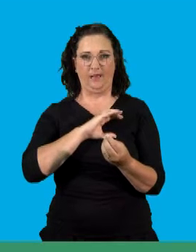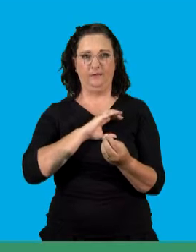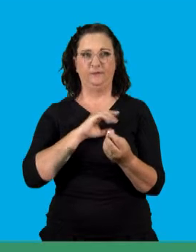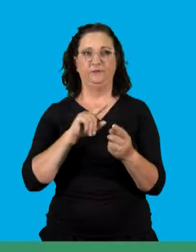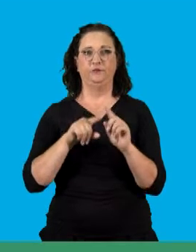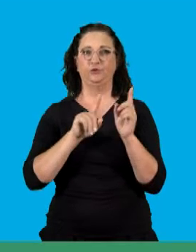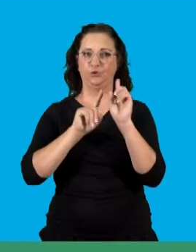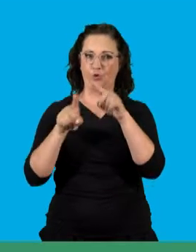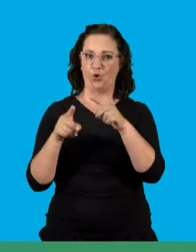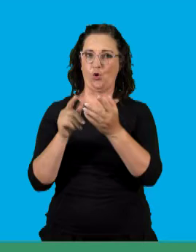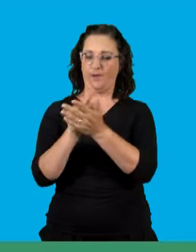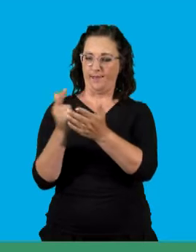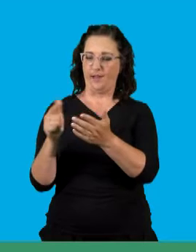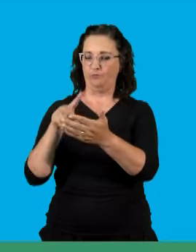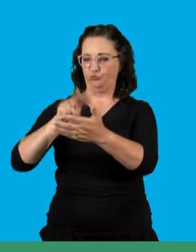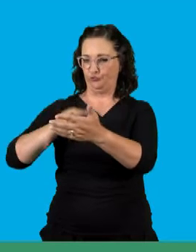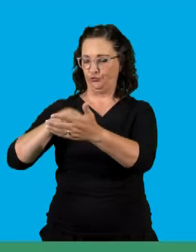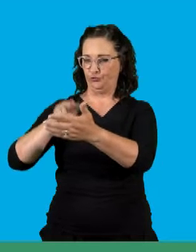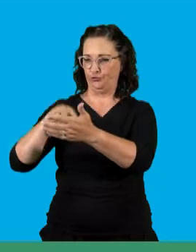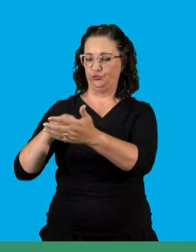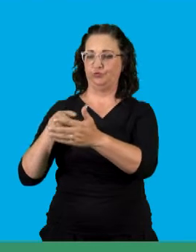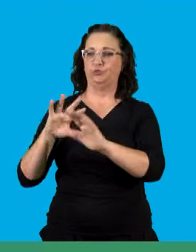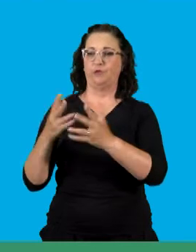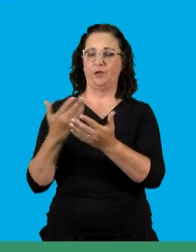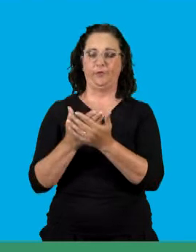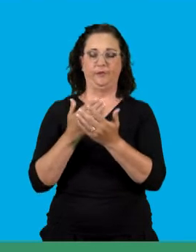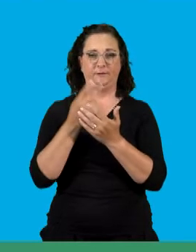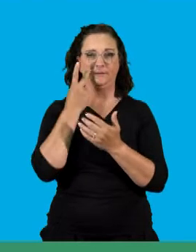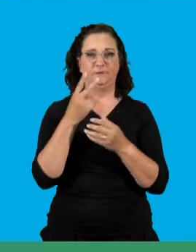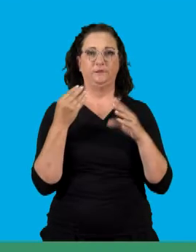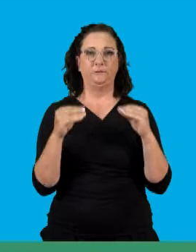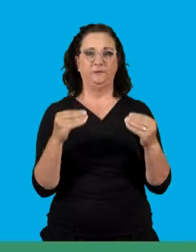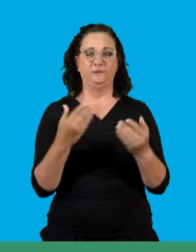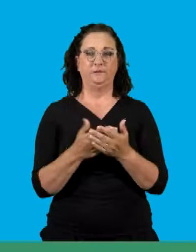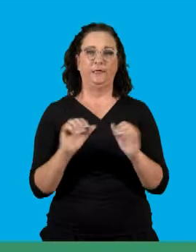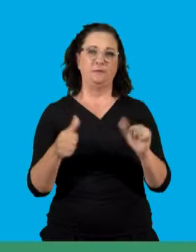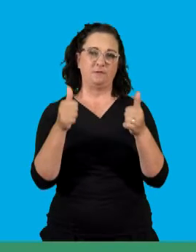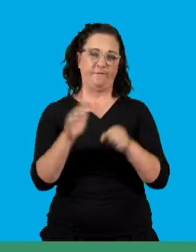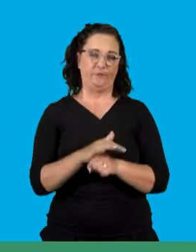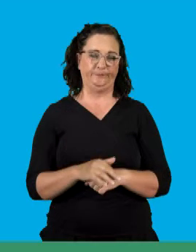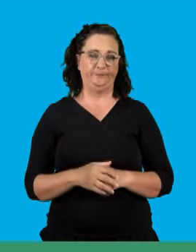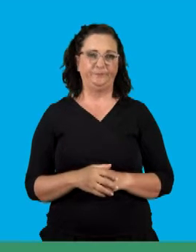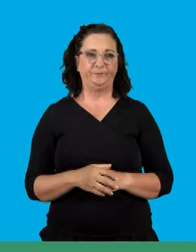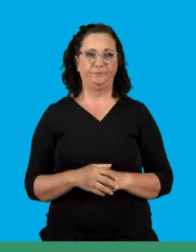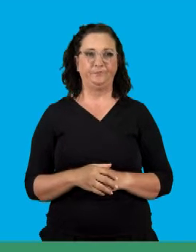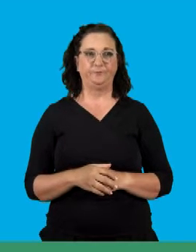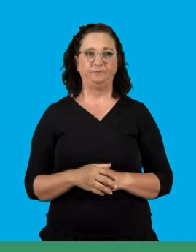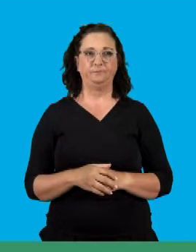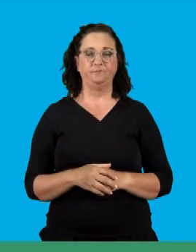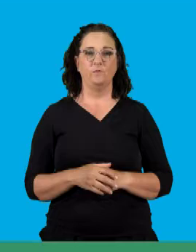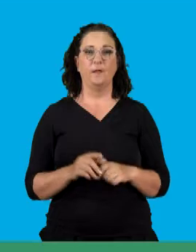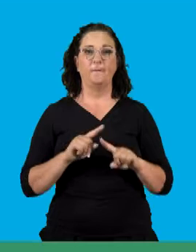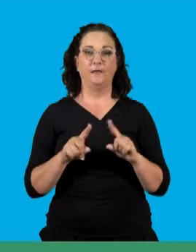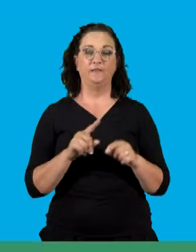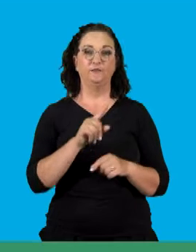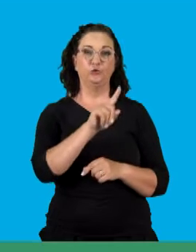visited the library to read business journals on how to be a successful entrepreneur. The first question